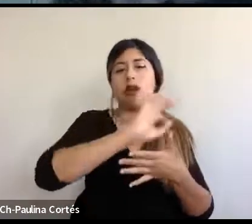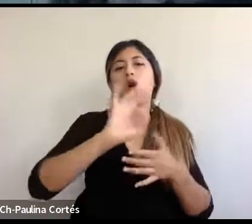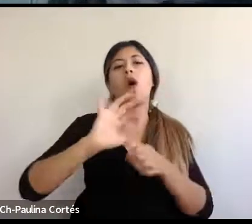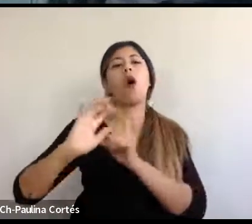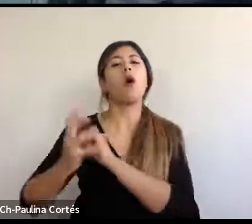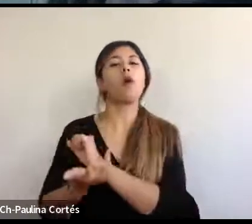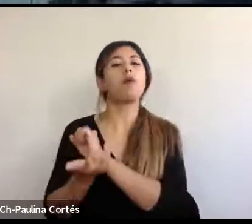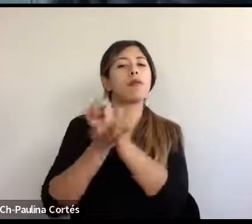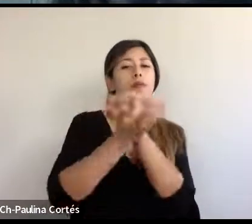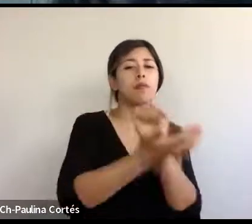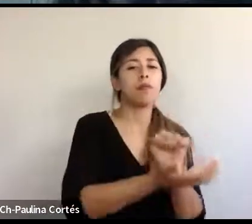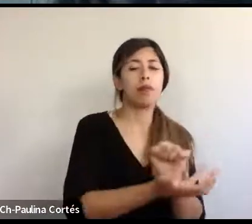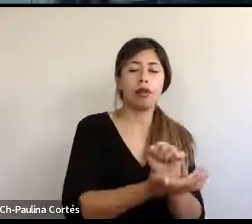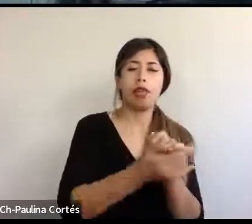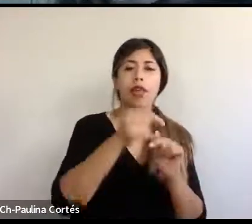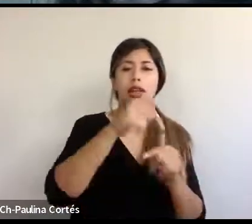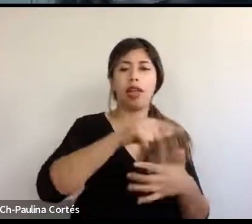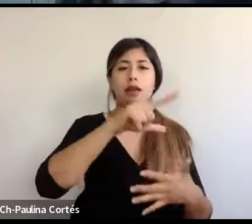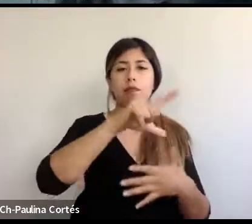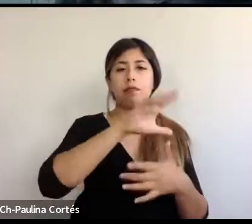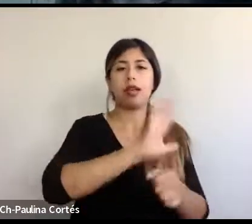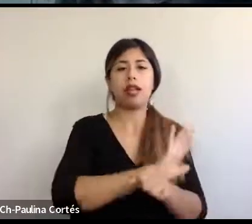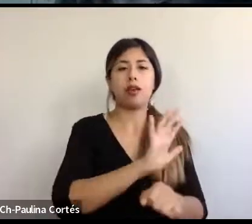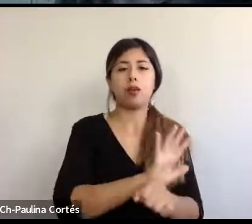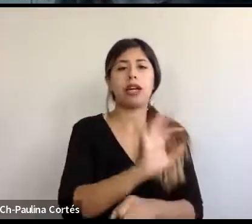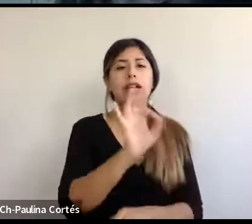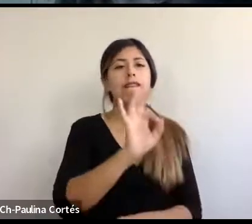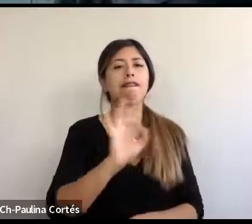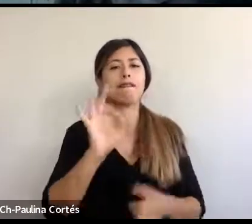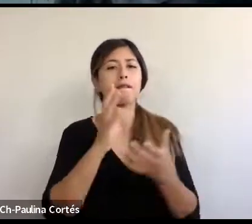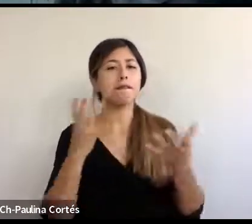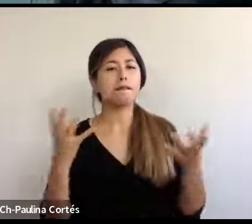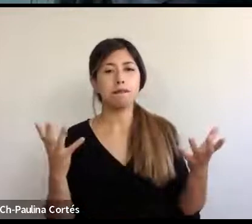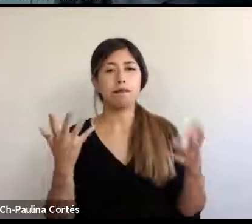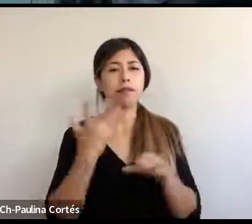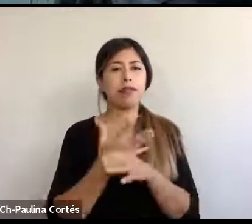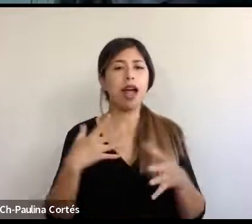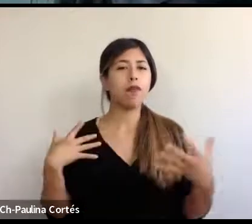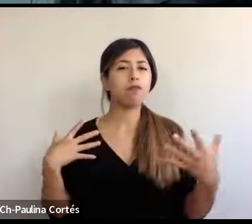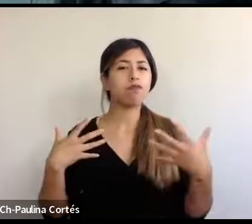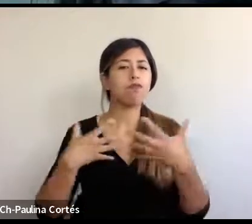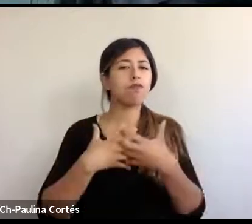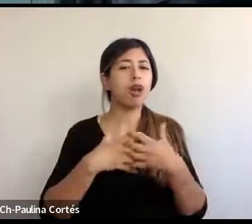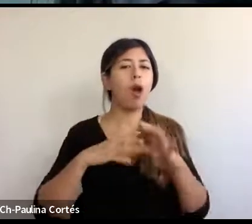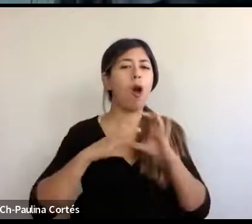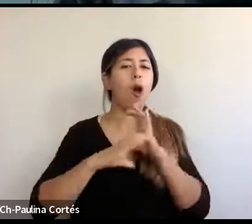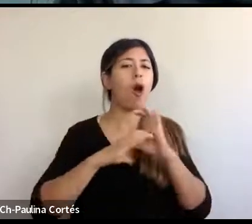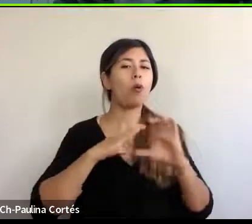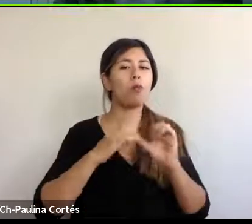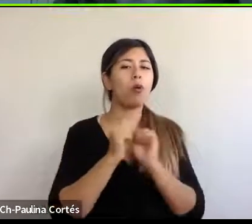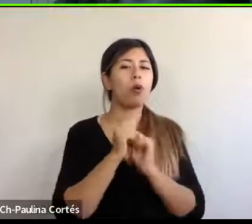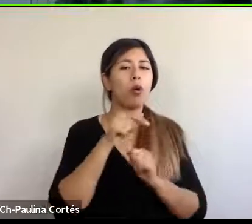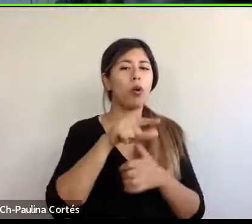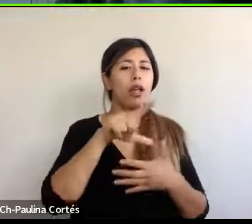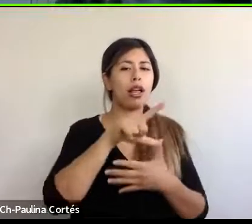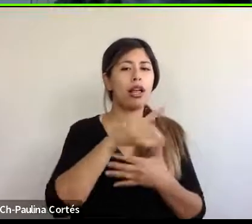en Latinoamérica? ¿O existe alguna comunicación con Latinoamérica? Right.